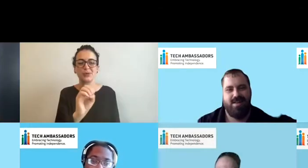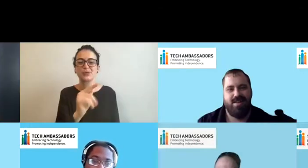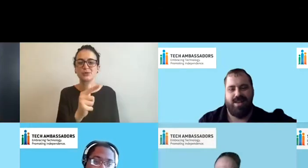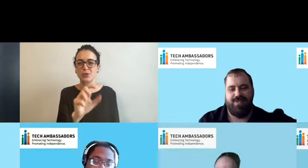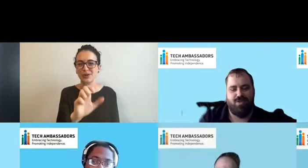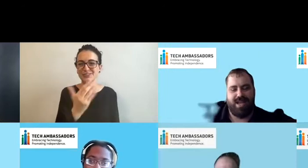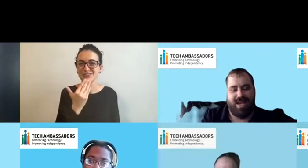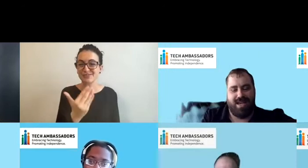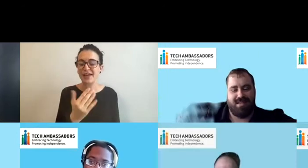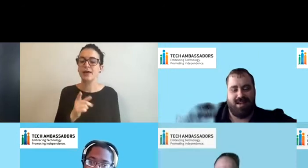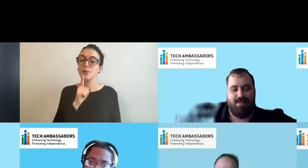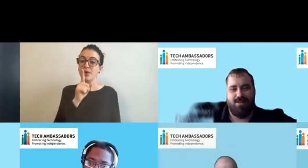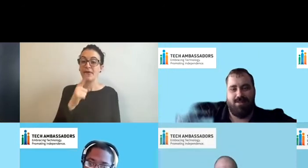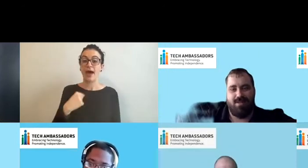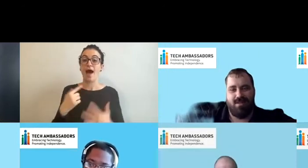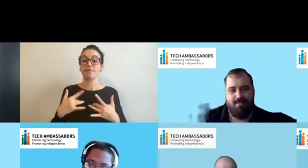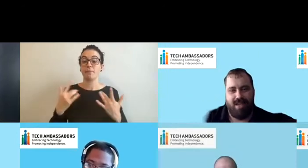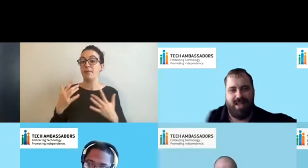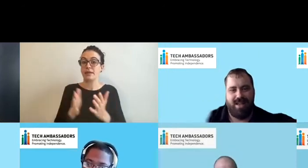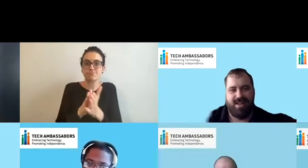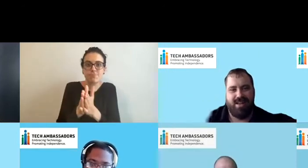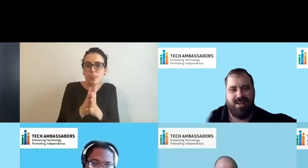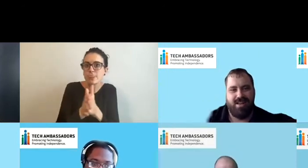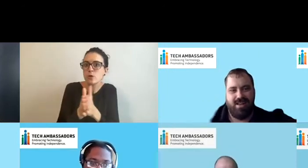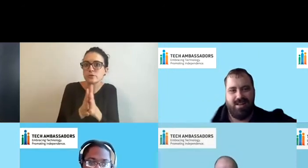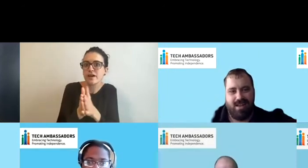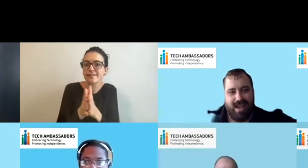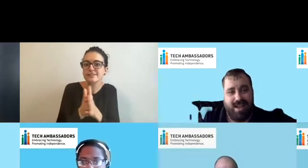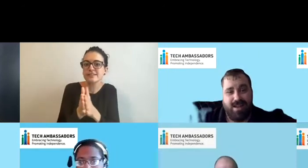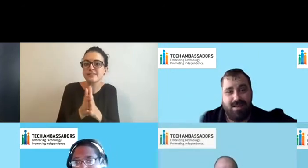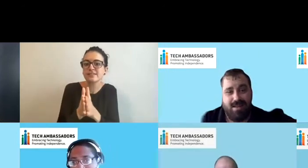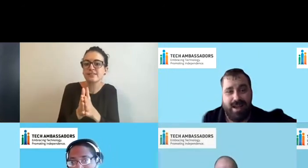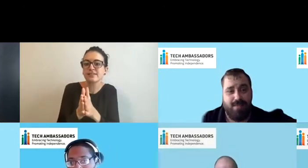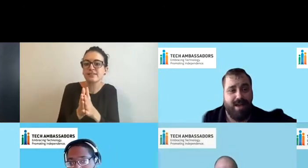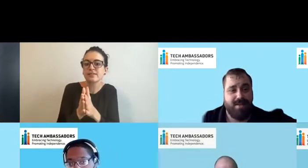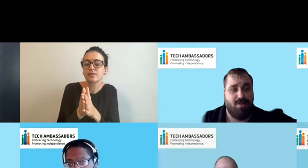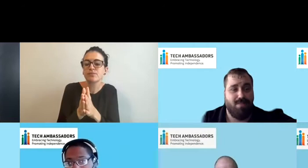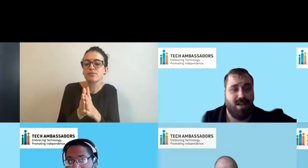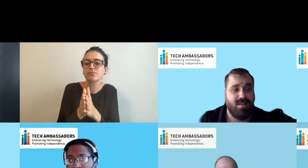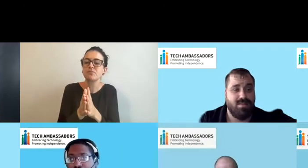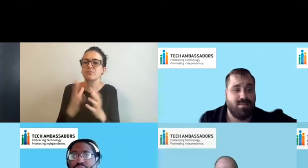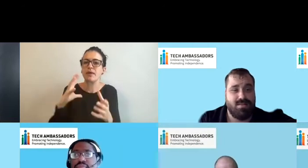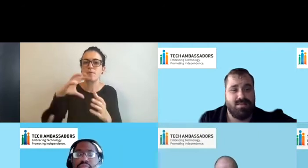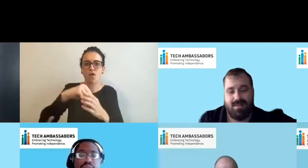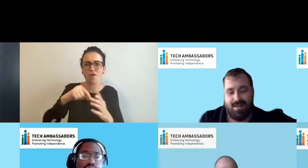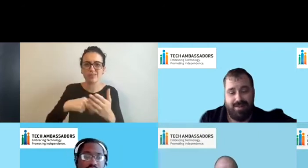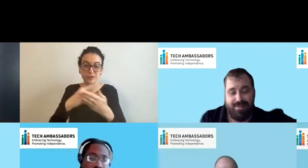enthusiastic about being a tech ambassador because